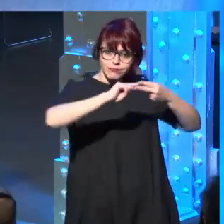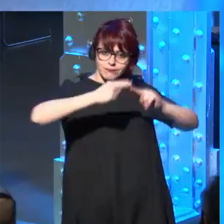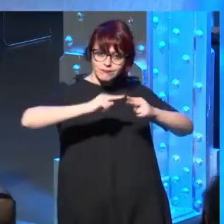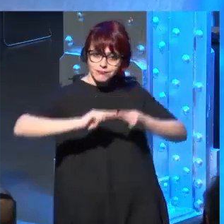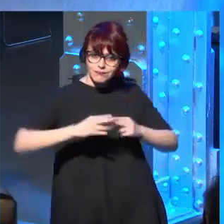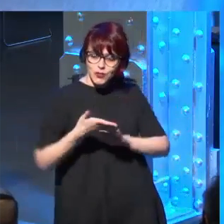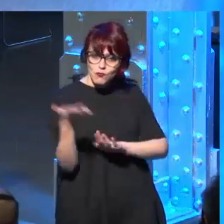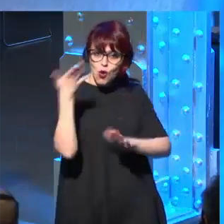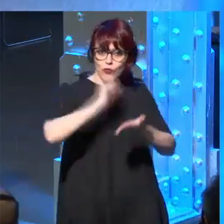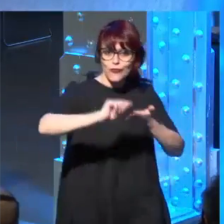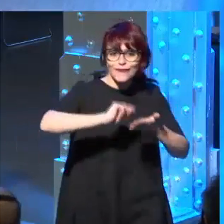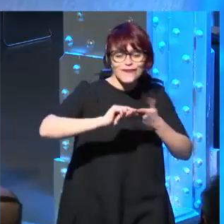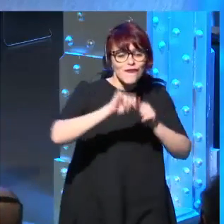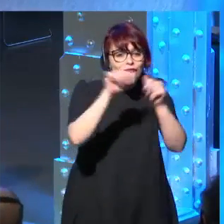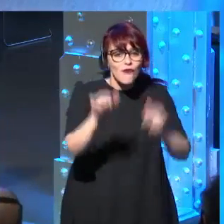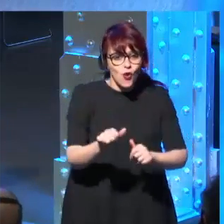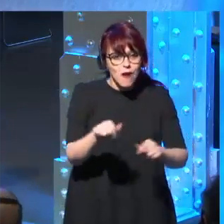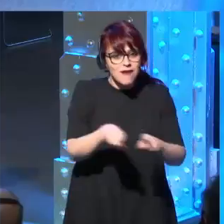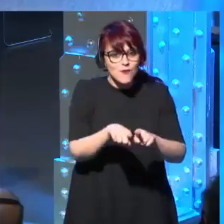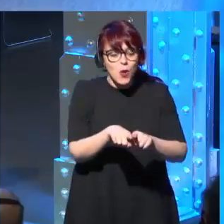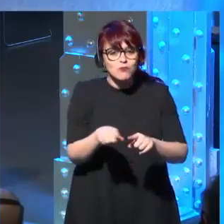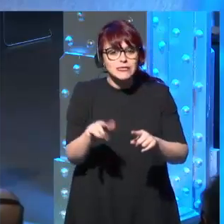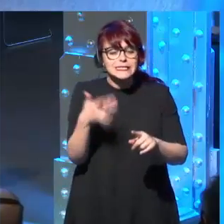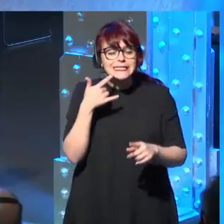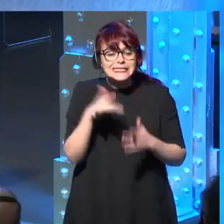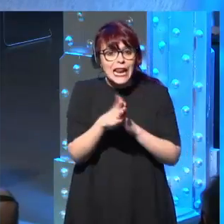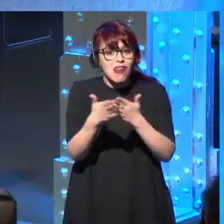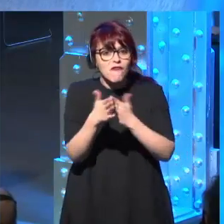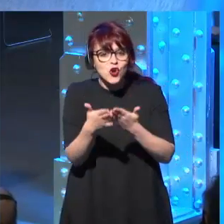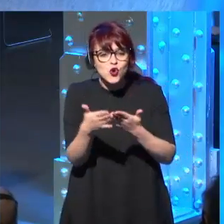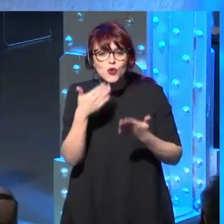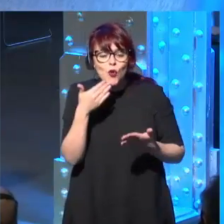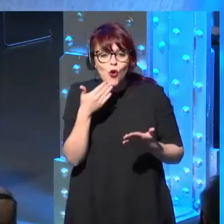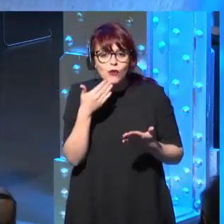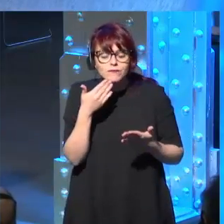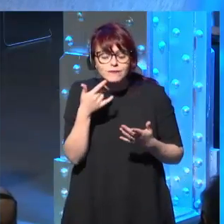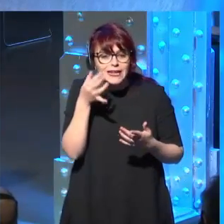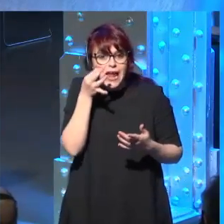the book is more than these people's voices.